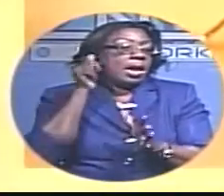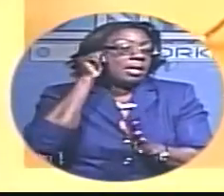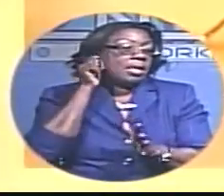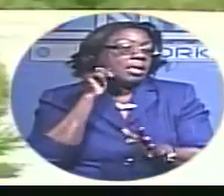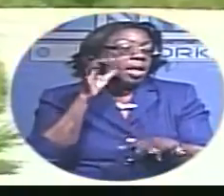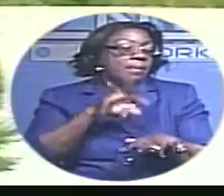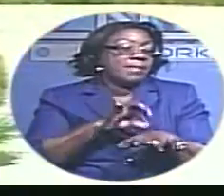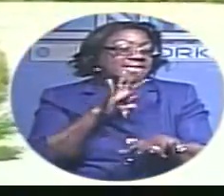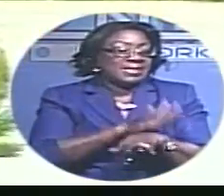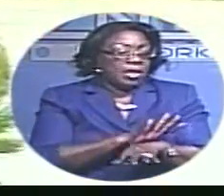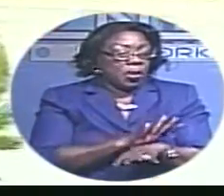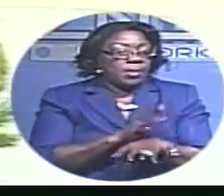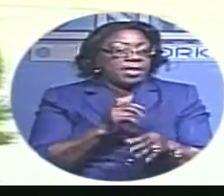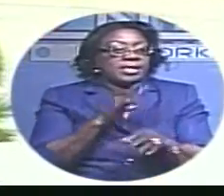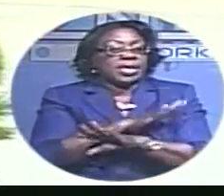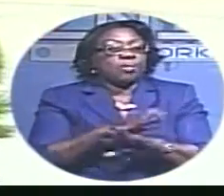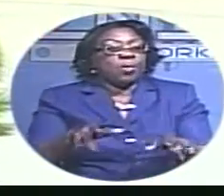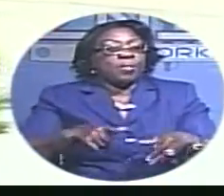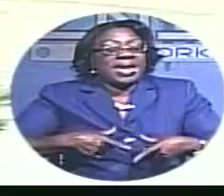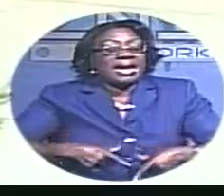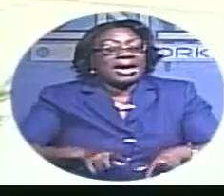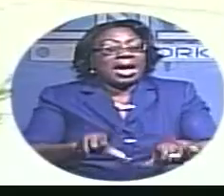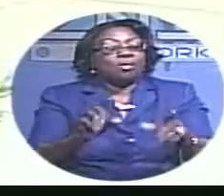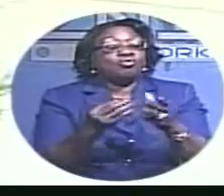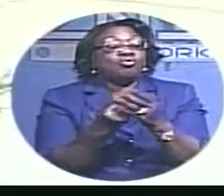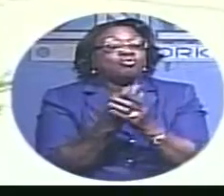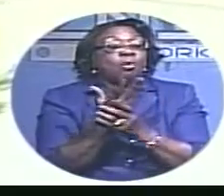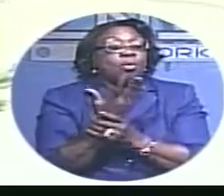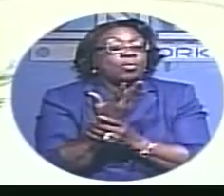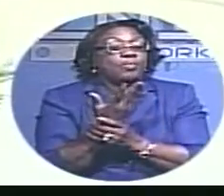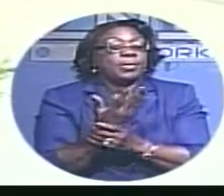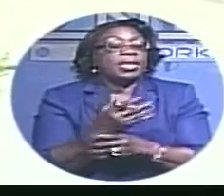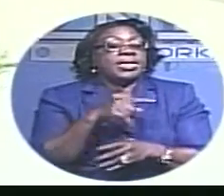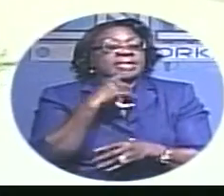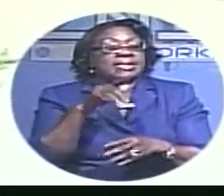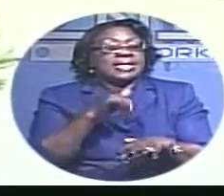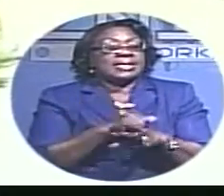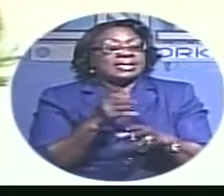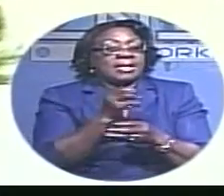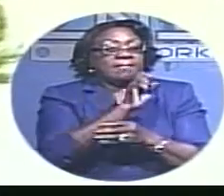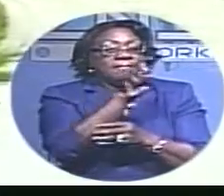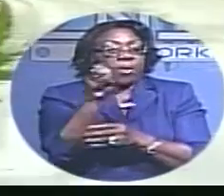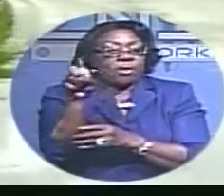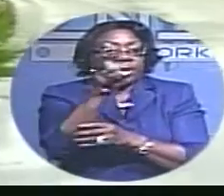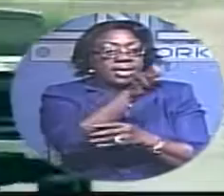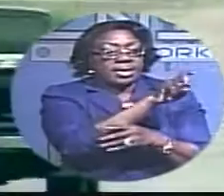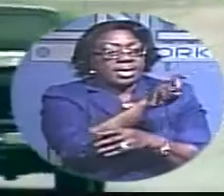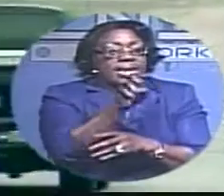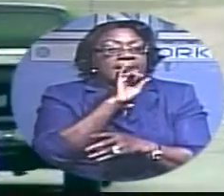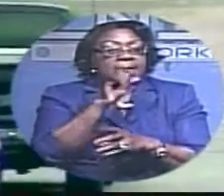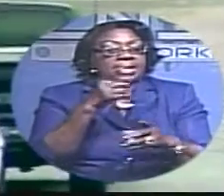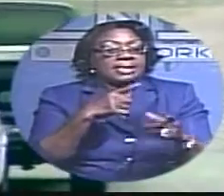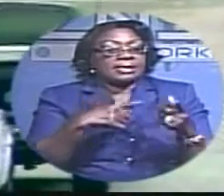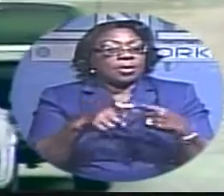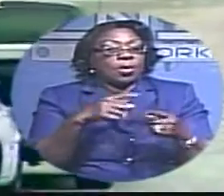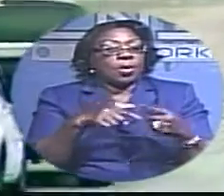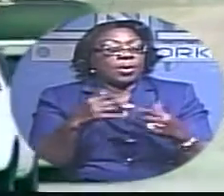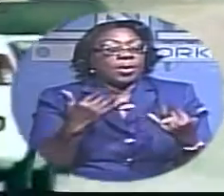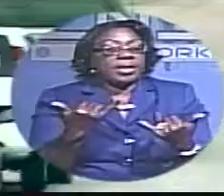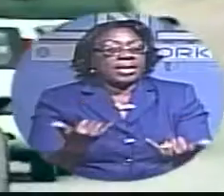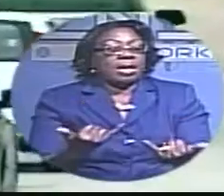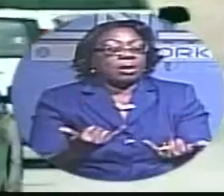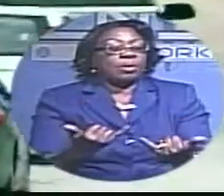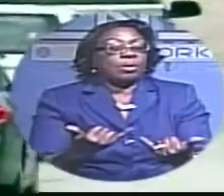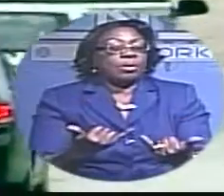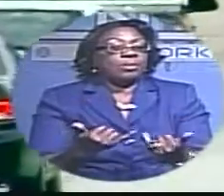won't ever reach maturity. The Environmental Health Director says that fogging is ongoing and the mosquito population is down